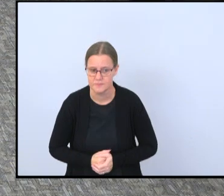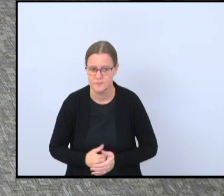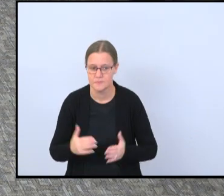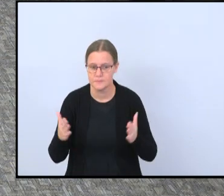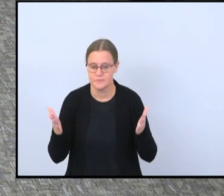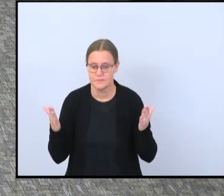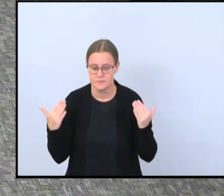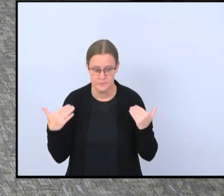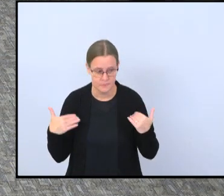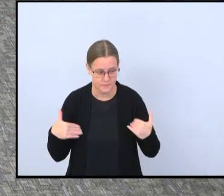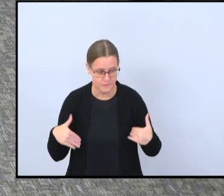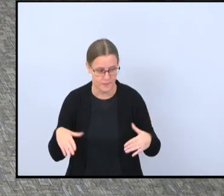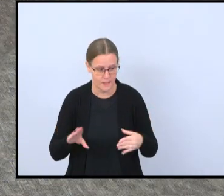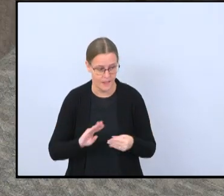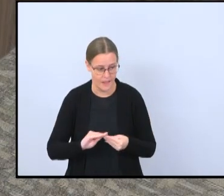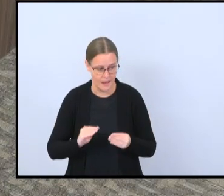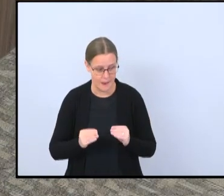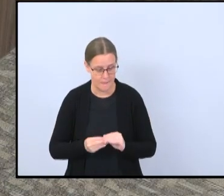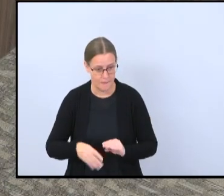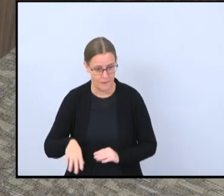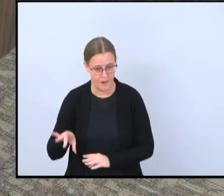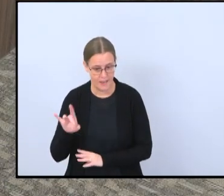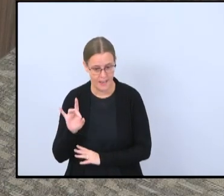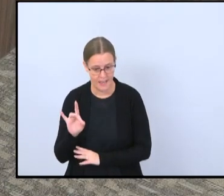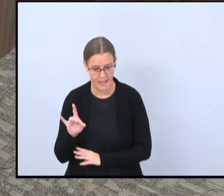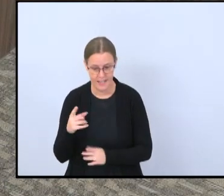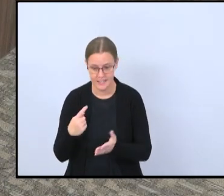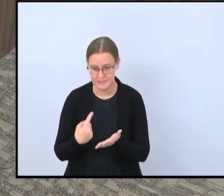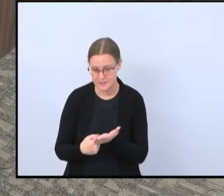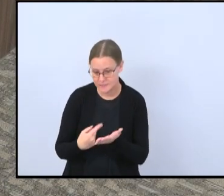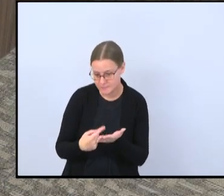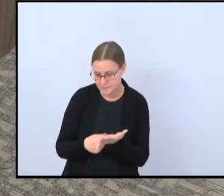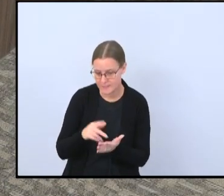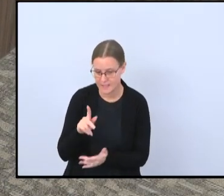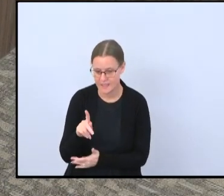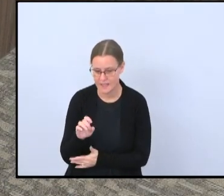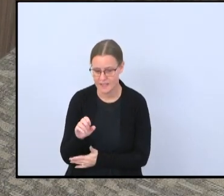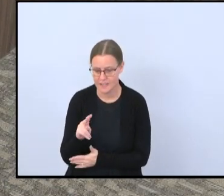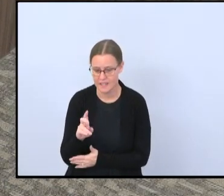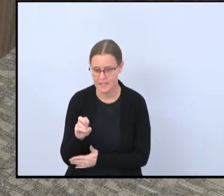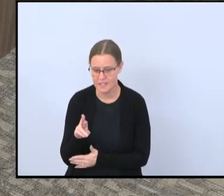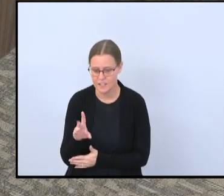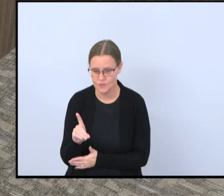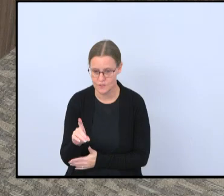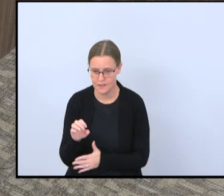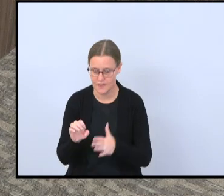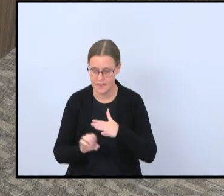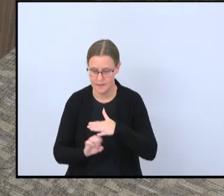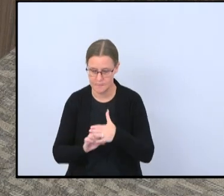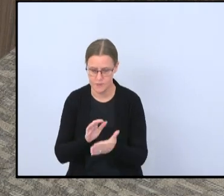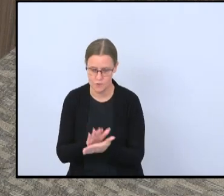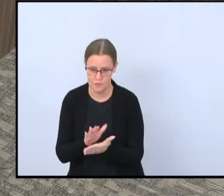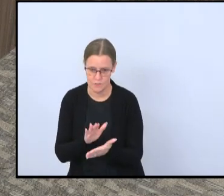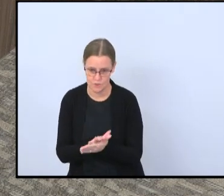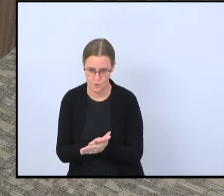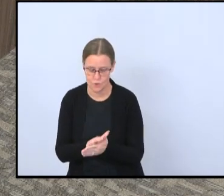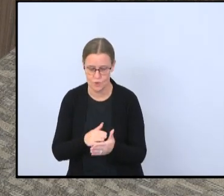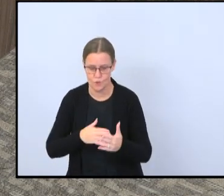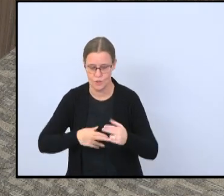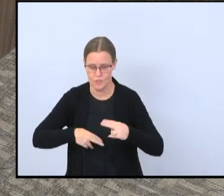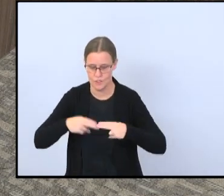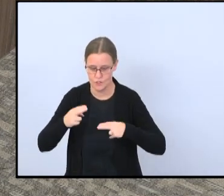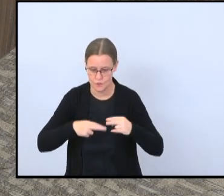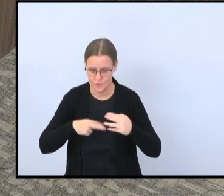item number 8, review, discuss Kendrick Elementary School construction project and occupancy plan. Mrs. Barrera, I'm